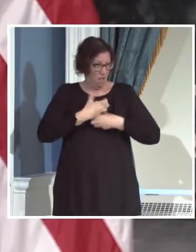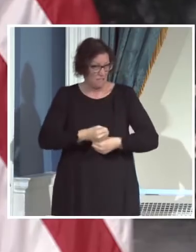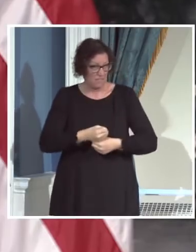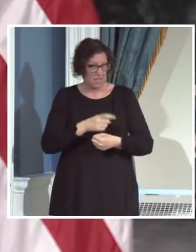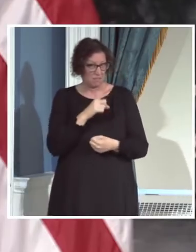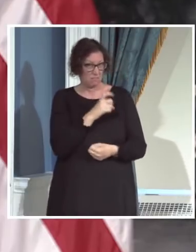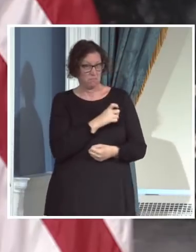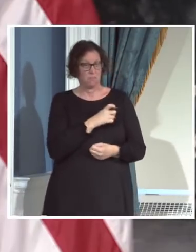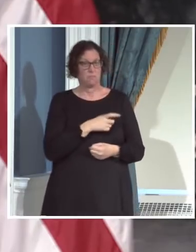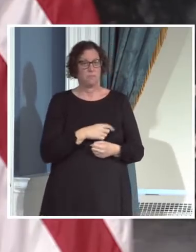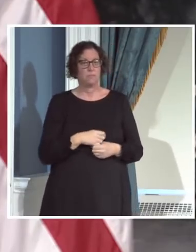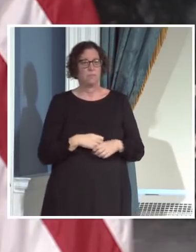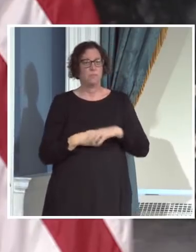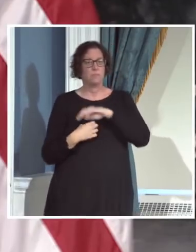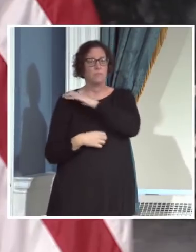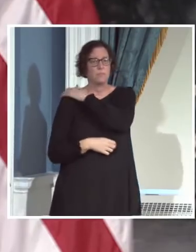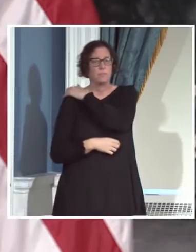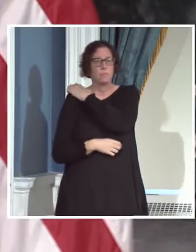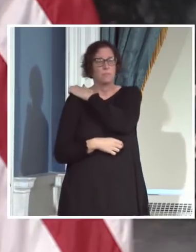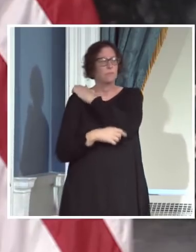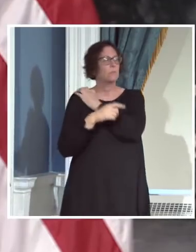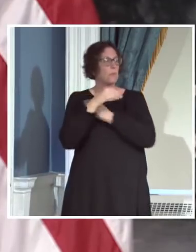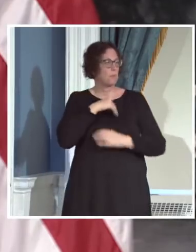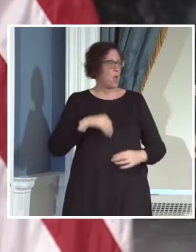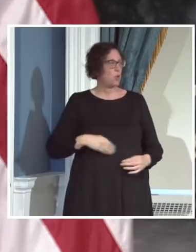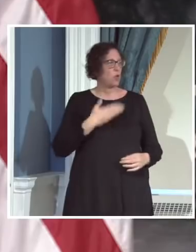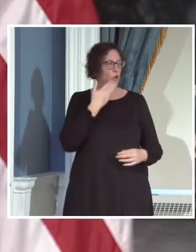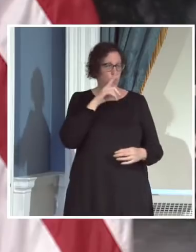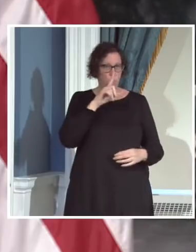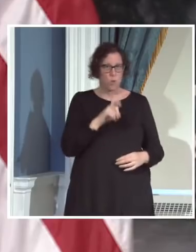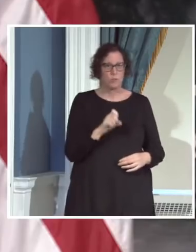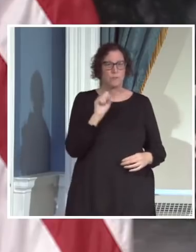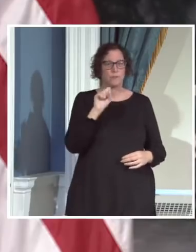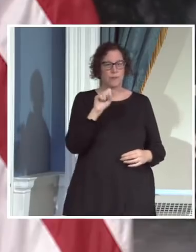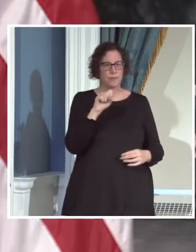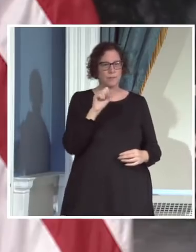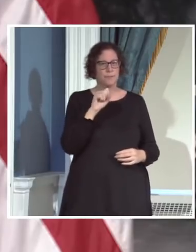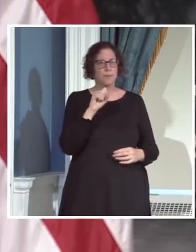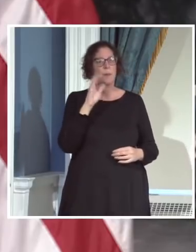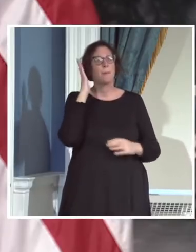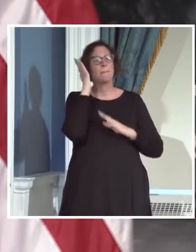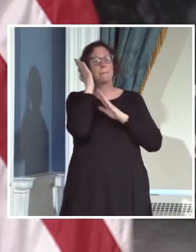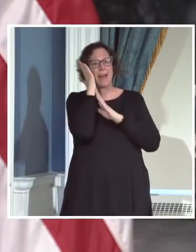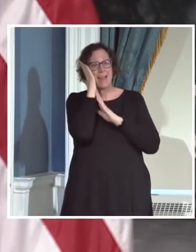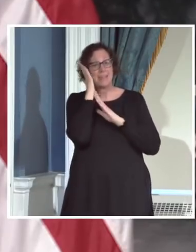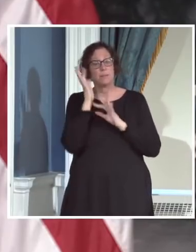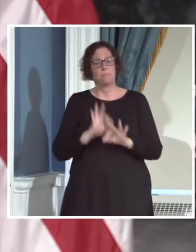dynamic around the beds, which is everything that goes with the beds. So I'll start, and Mitch can